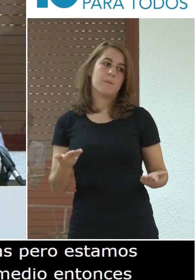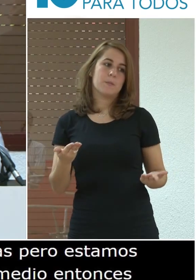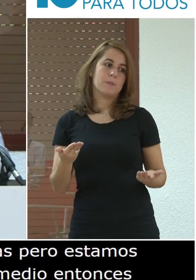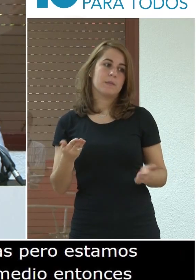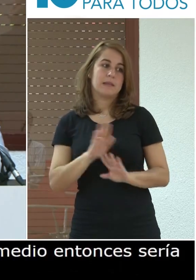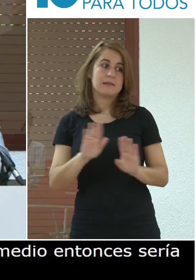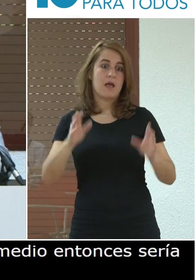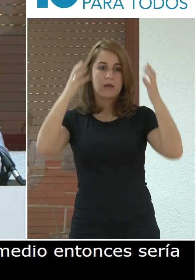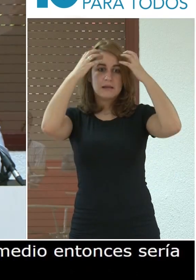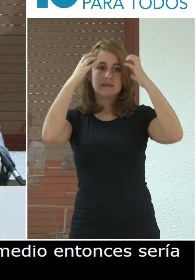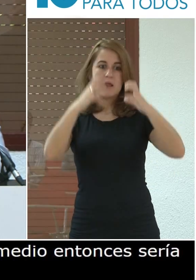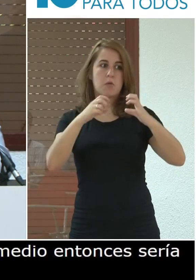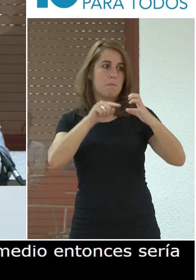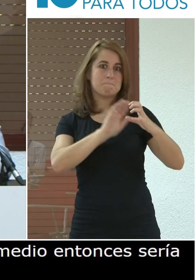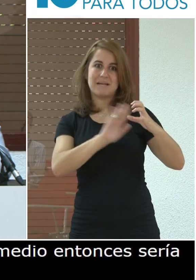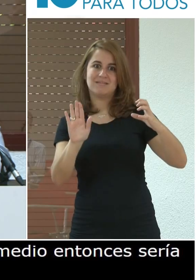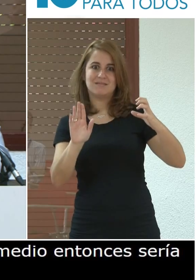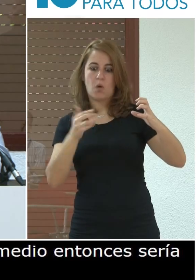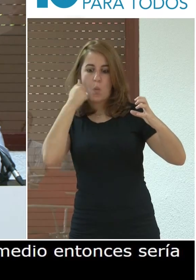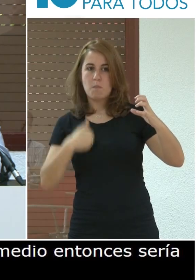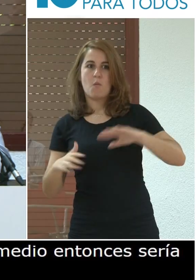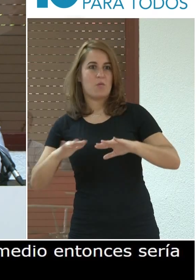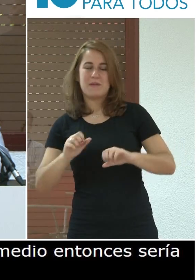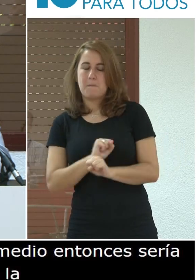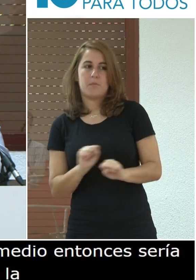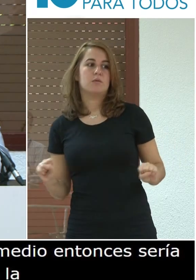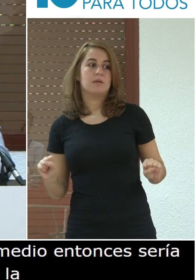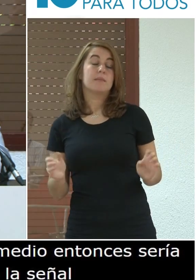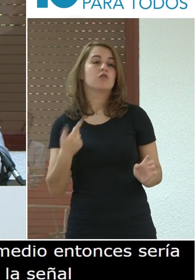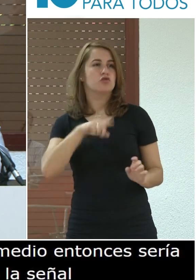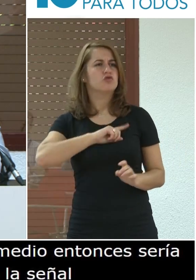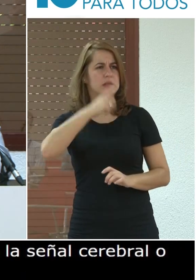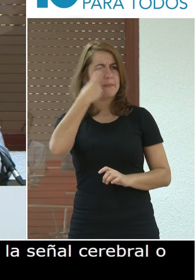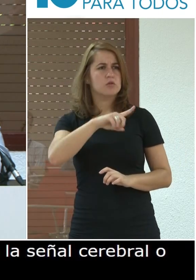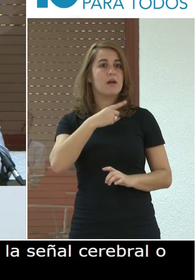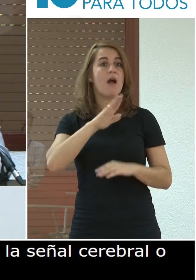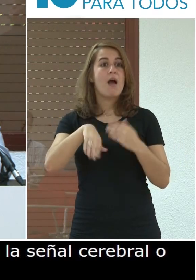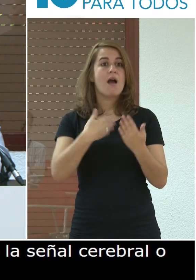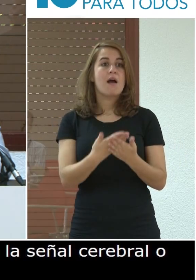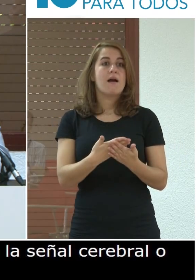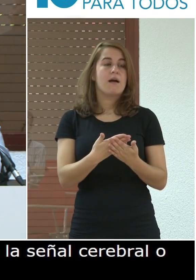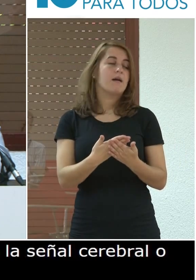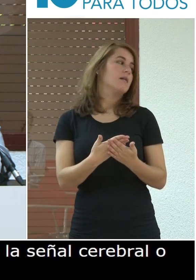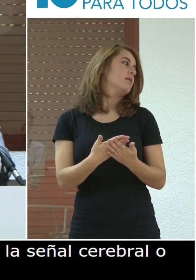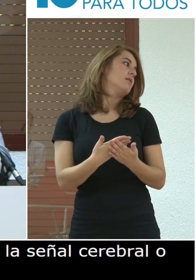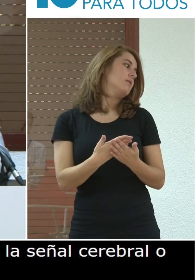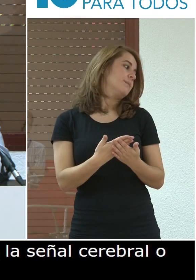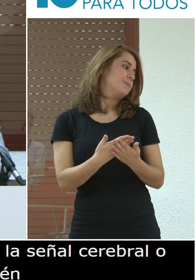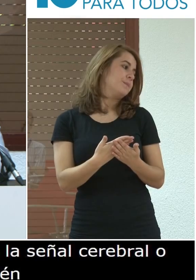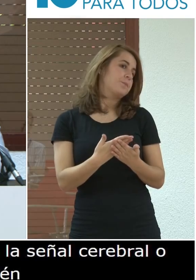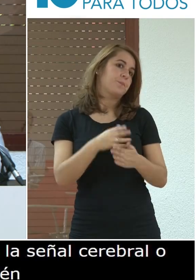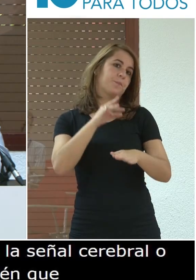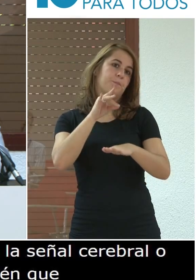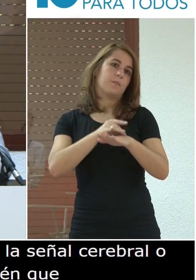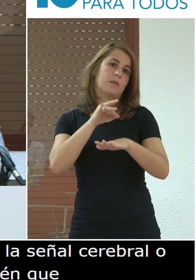Although these type of devices are only for people severely disabled, but we know